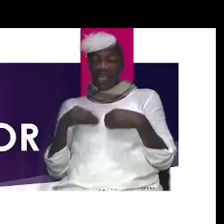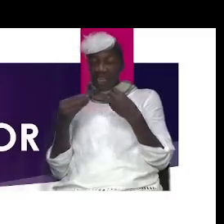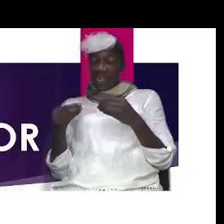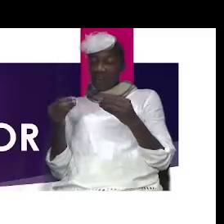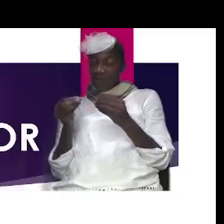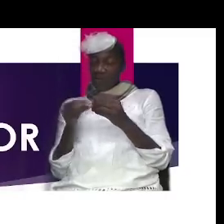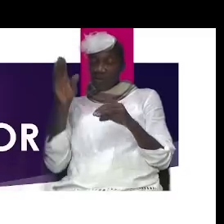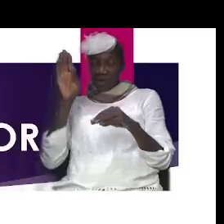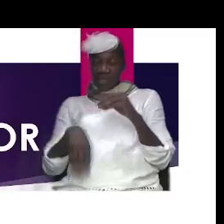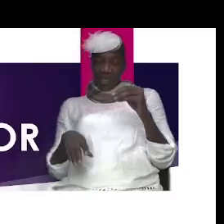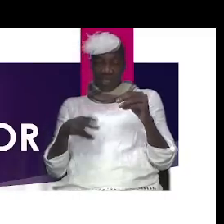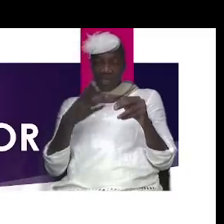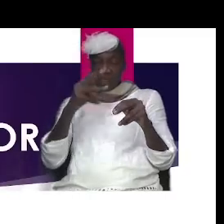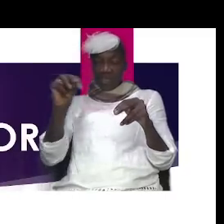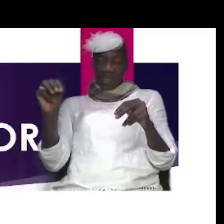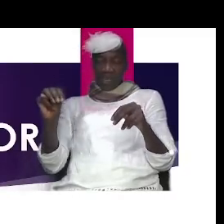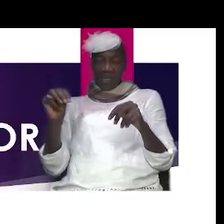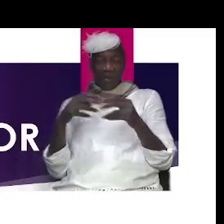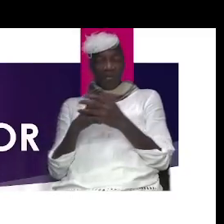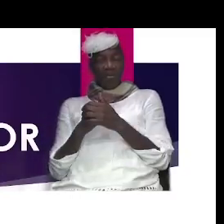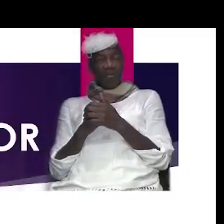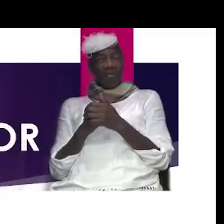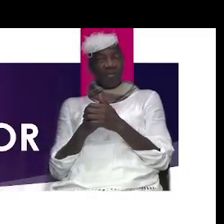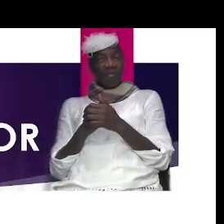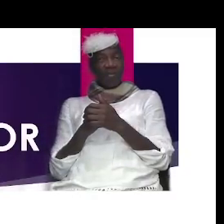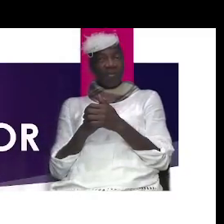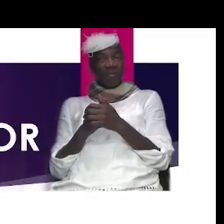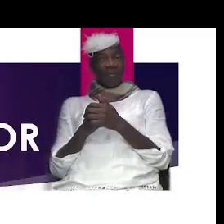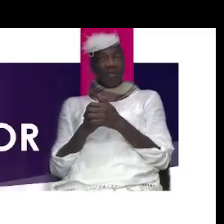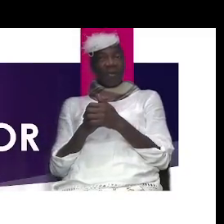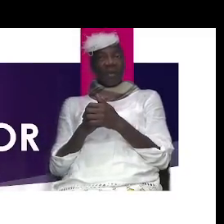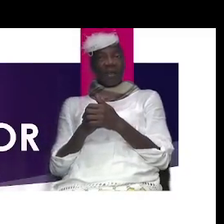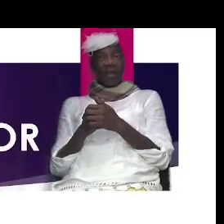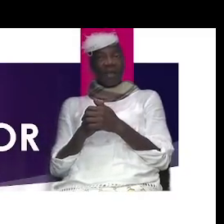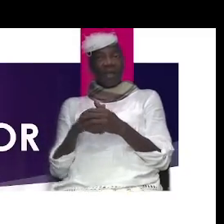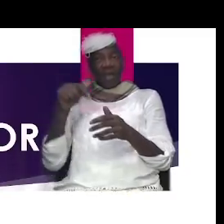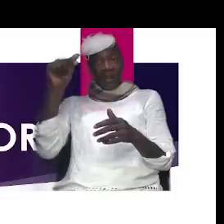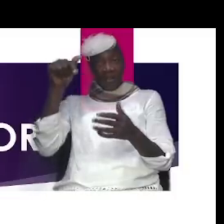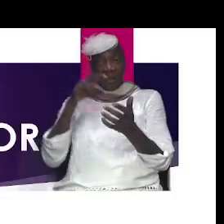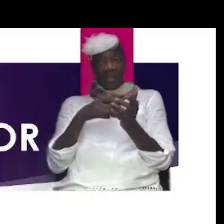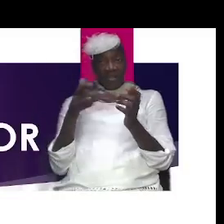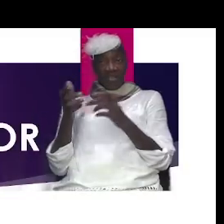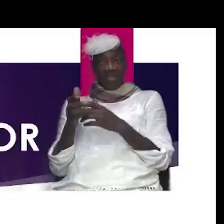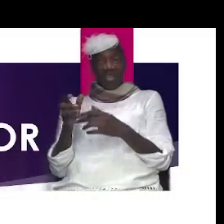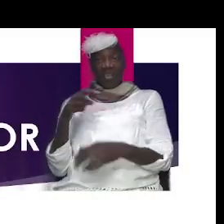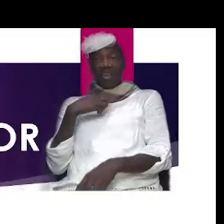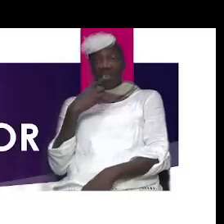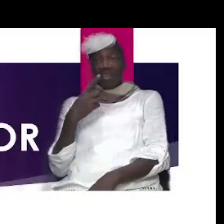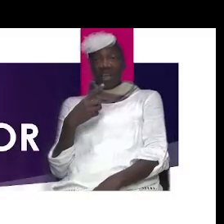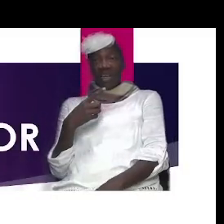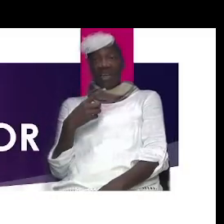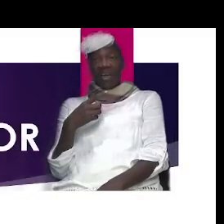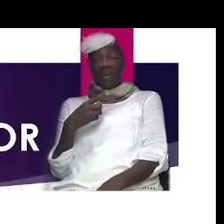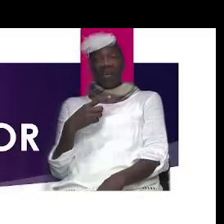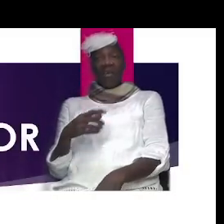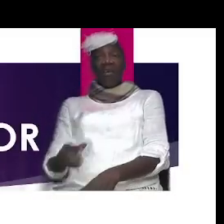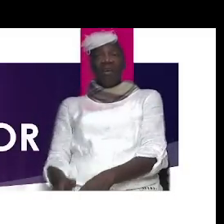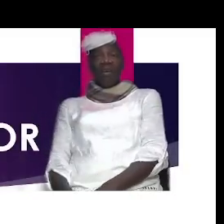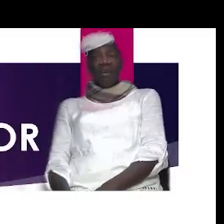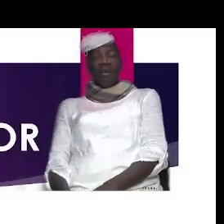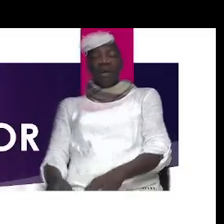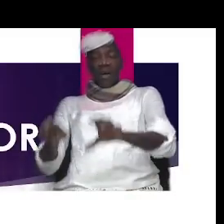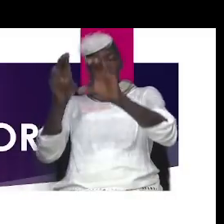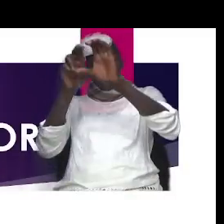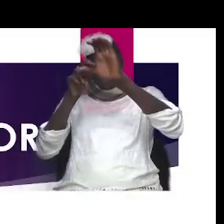them. Very significant. Well, listen to me now. It is this Jesus that said that is going to sit on